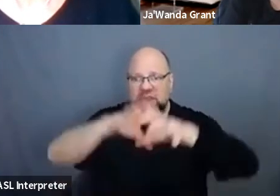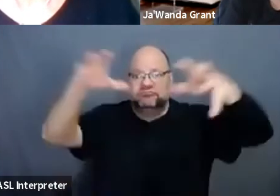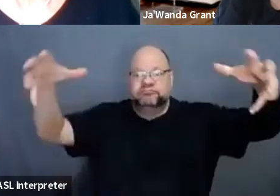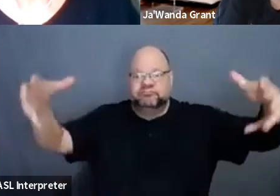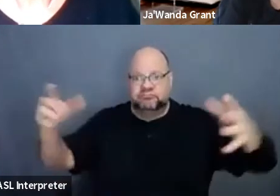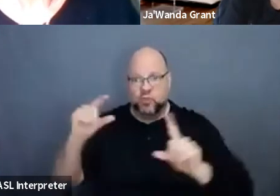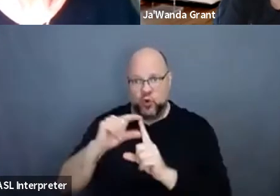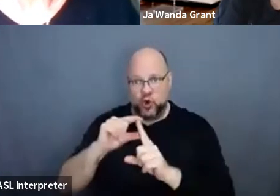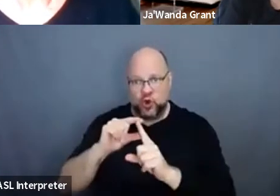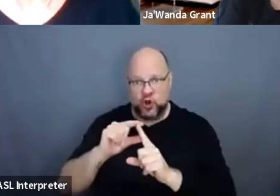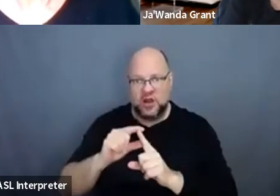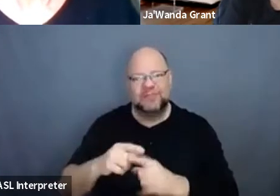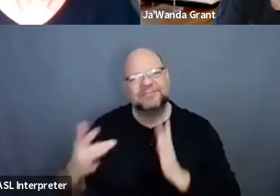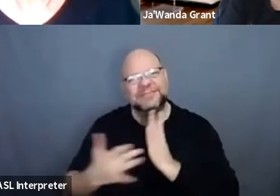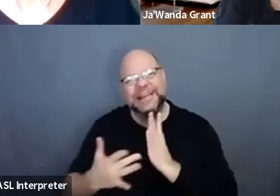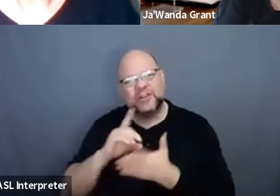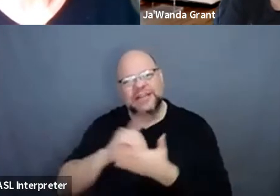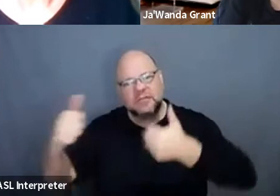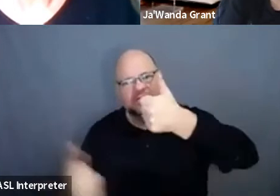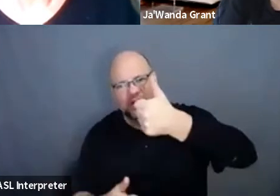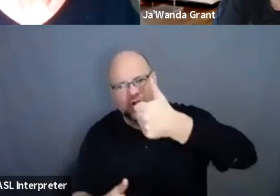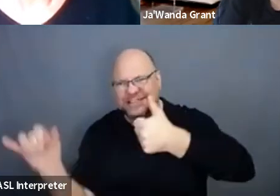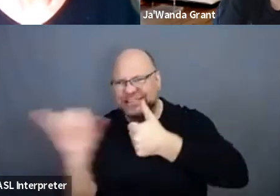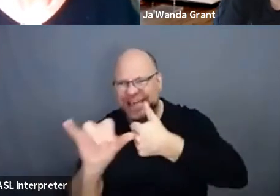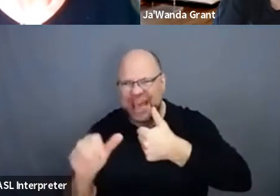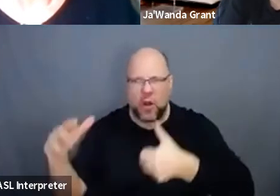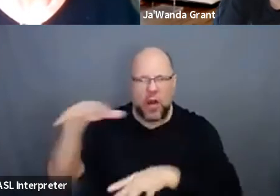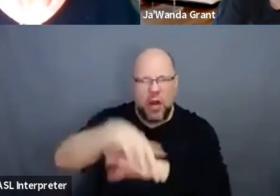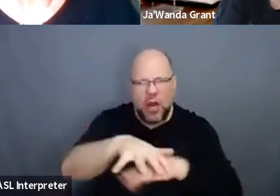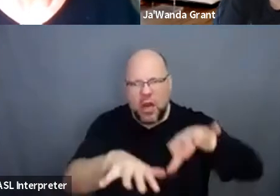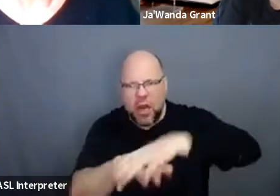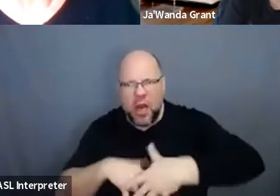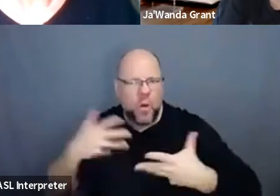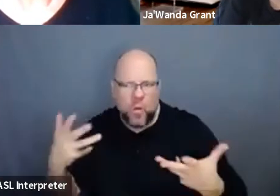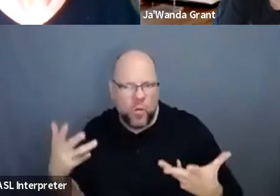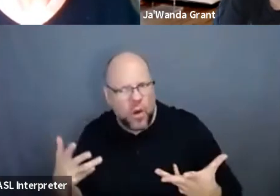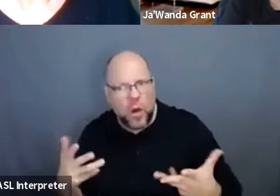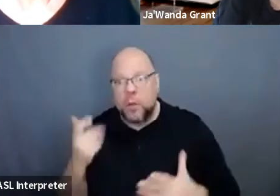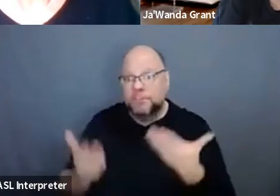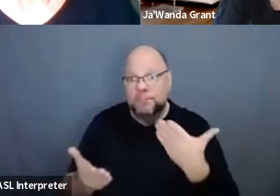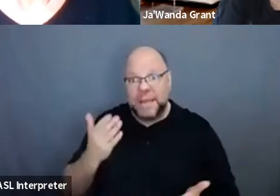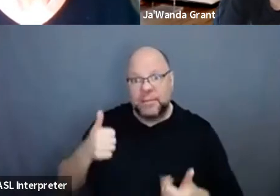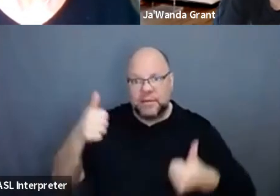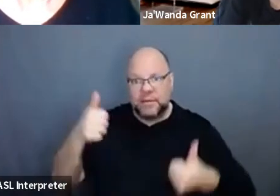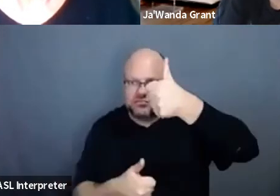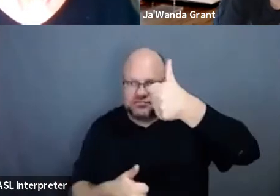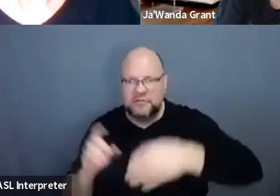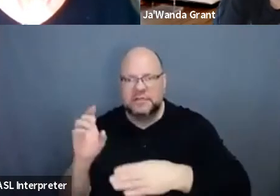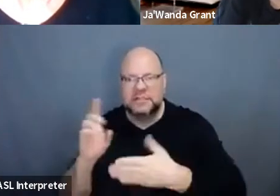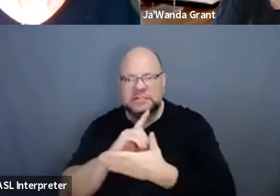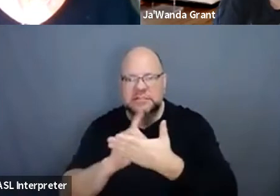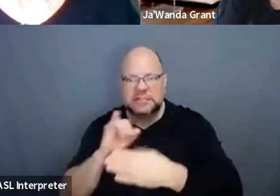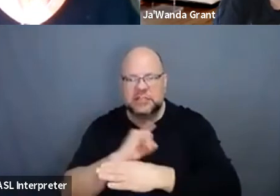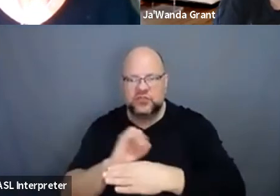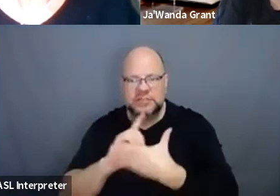I'm wondering if technological design is the same or overlaps with industrial design, or perhaps under the umbrella of industrial